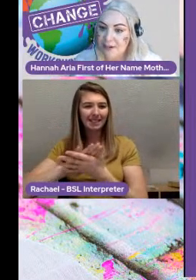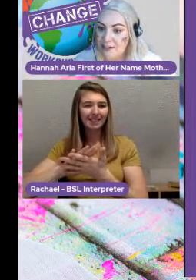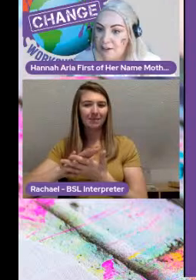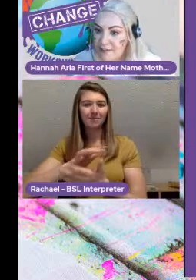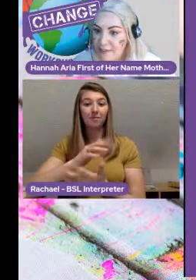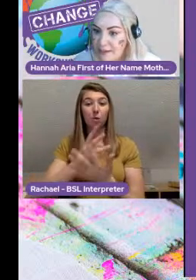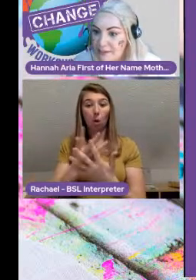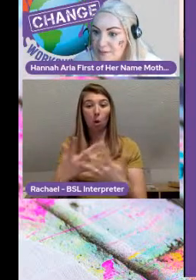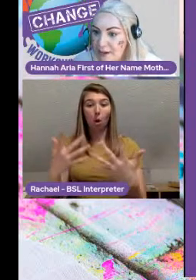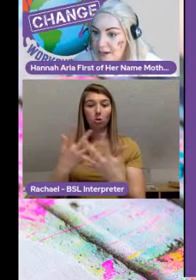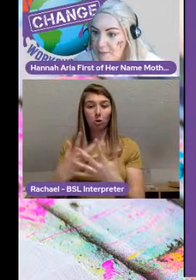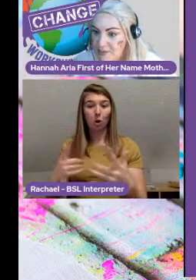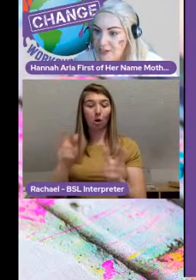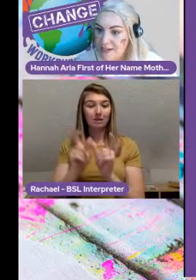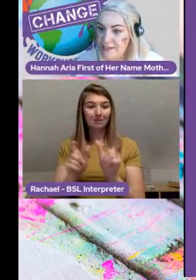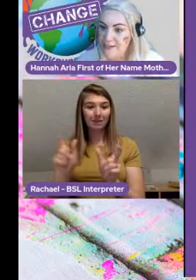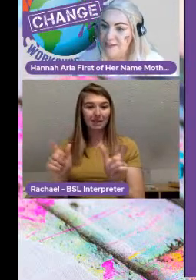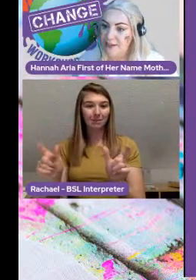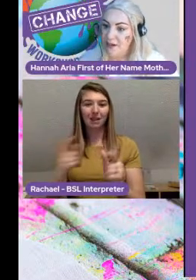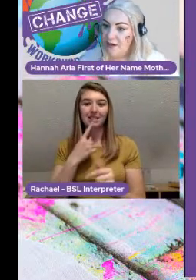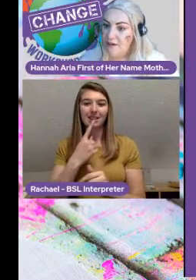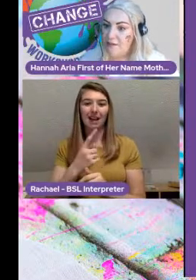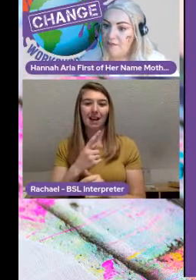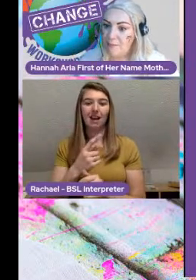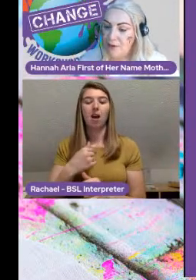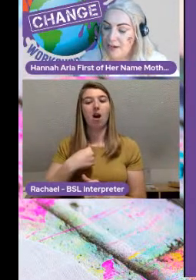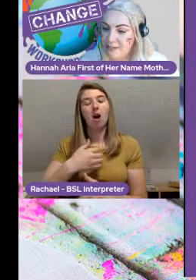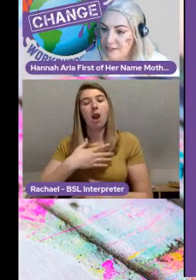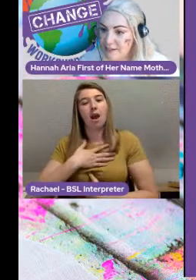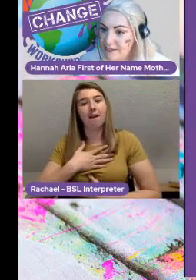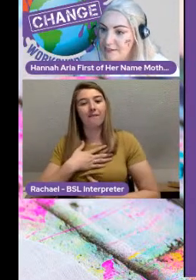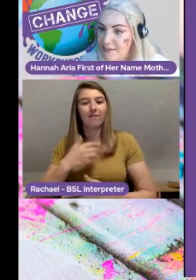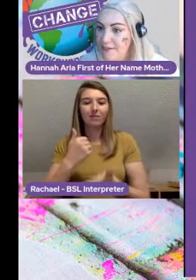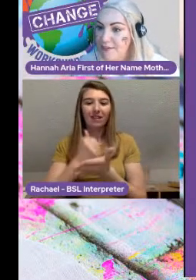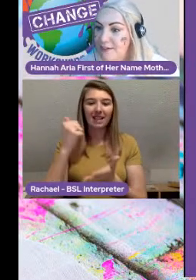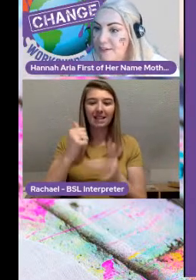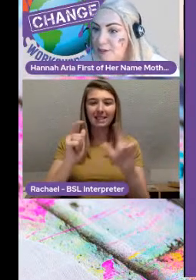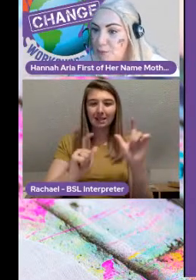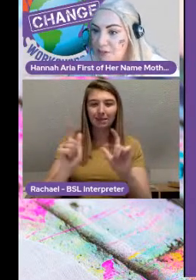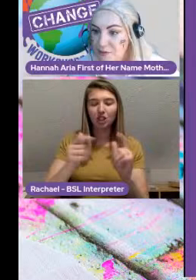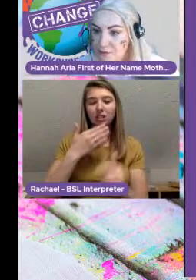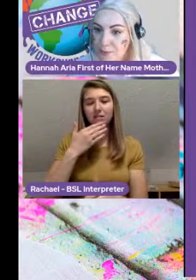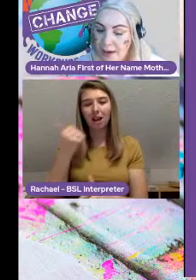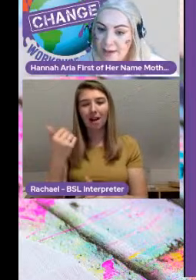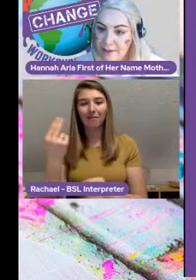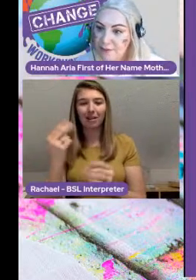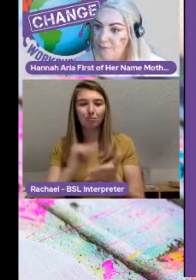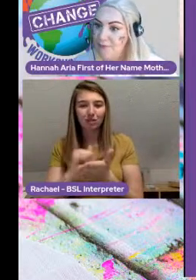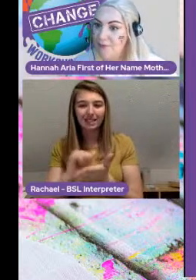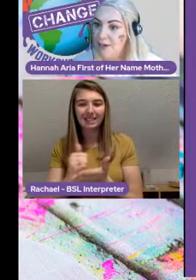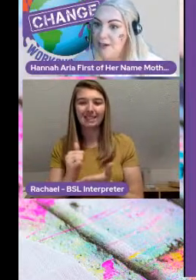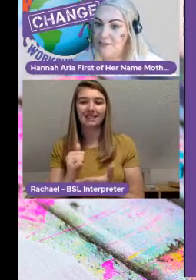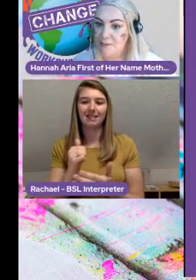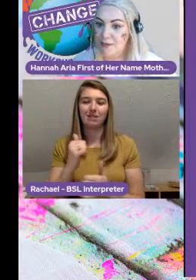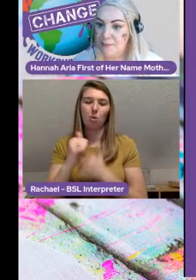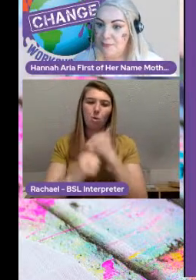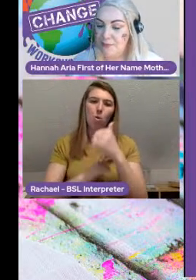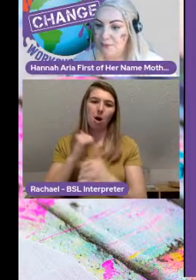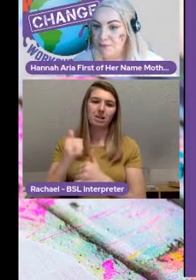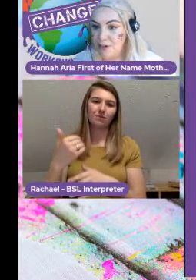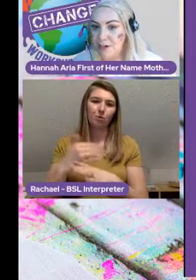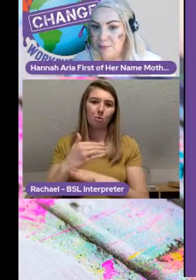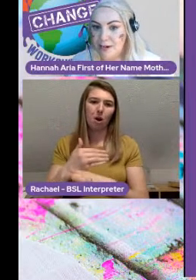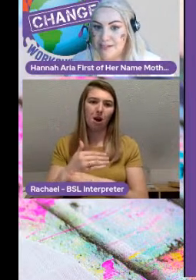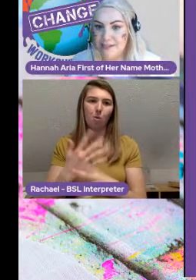saying they really like this. Great images, lovely prints, wonderful work. We've got loads of